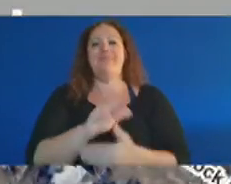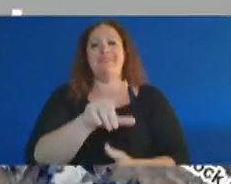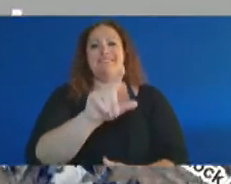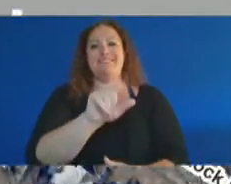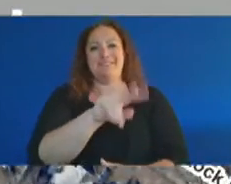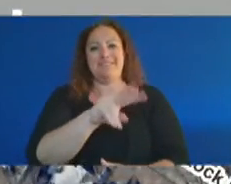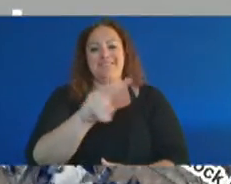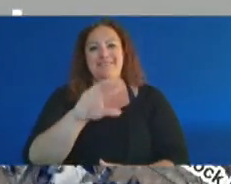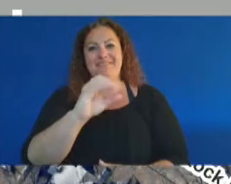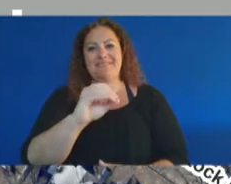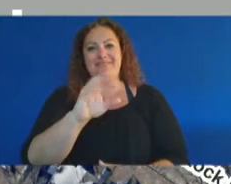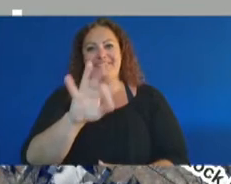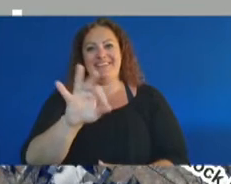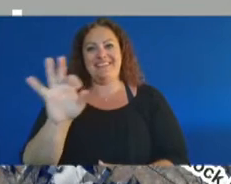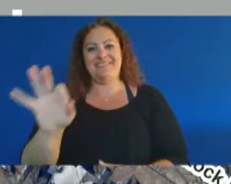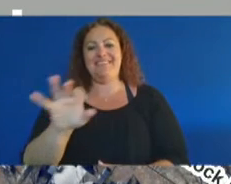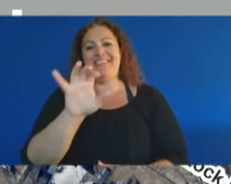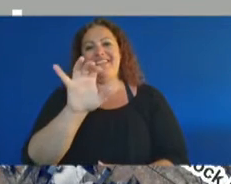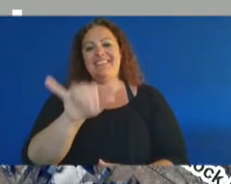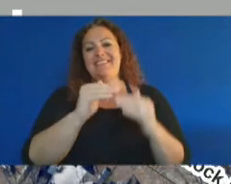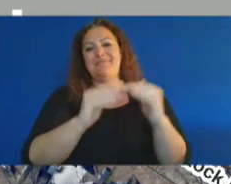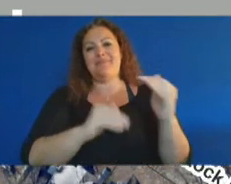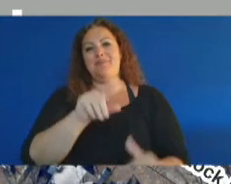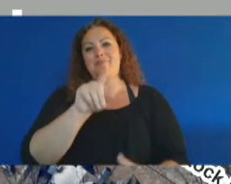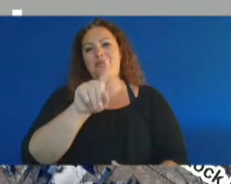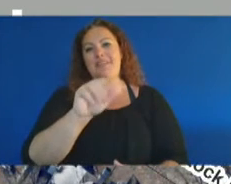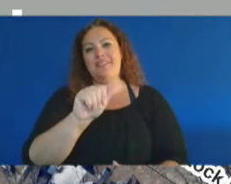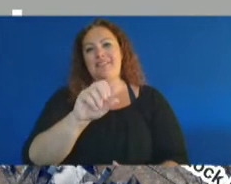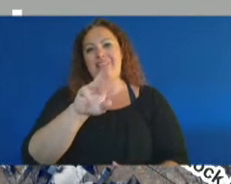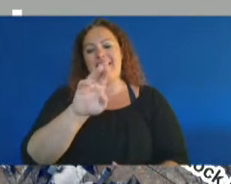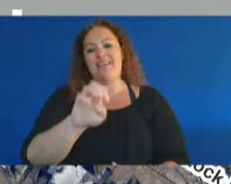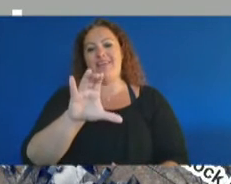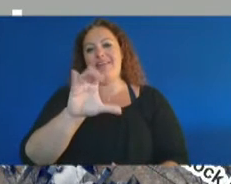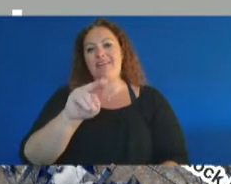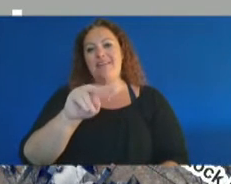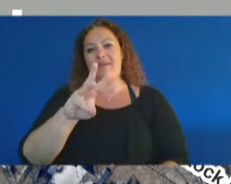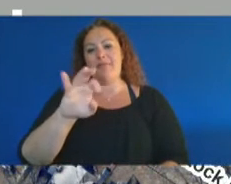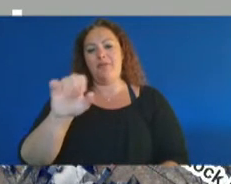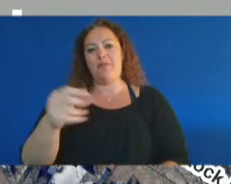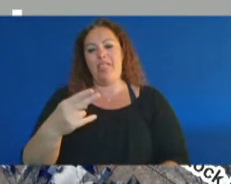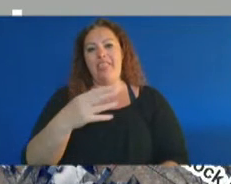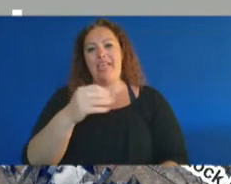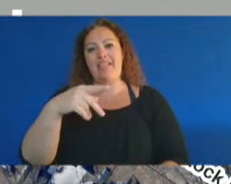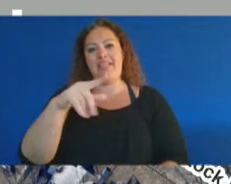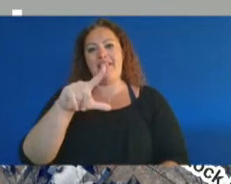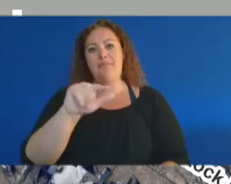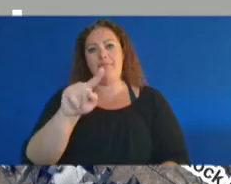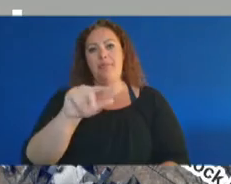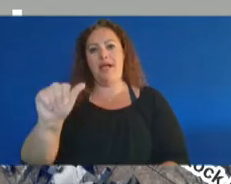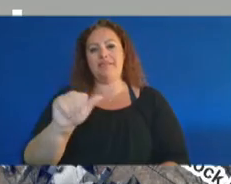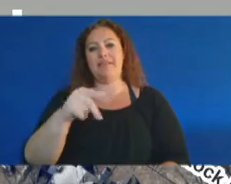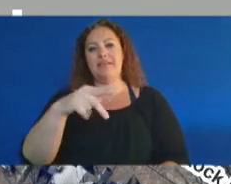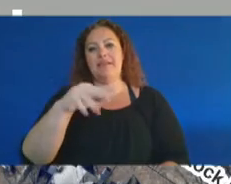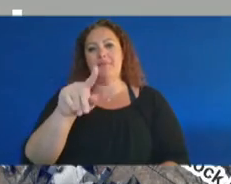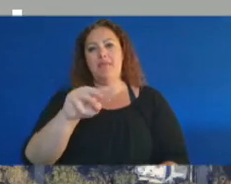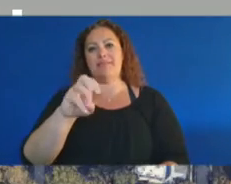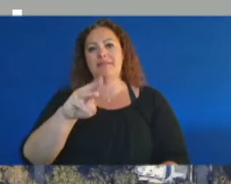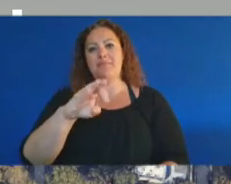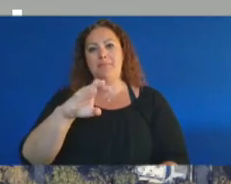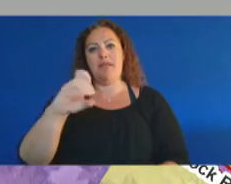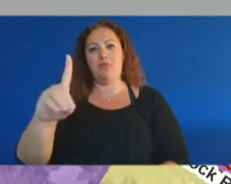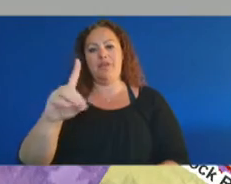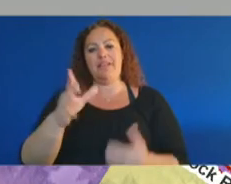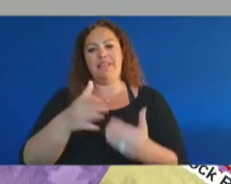099 it's just under an acre of Commonwealth Avenue in the plaza uh located in the plaza Midwood neighborhood currently zoned